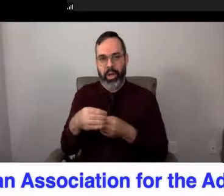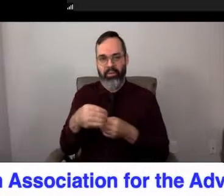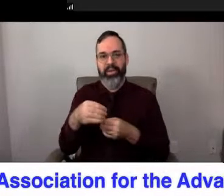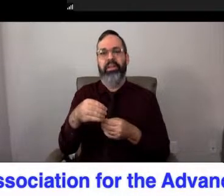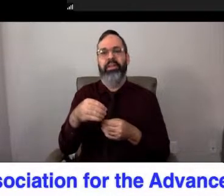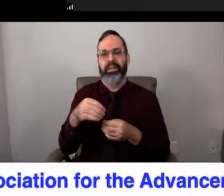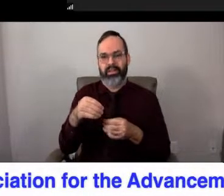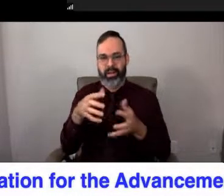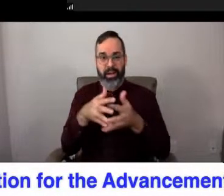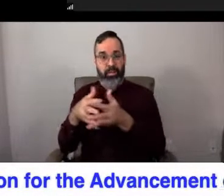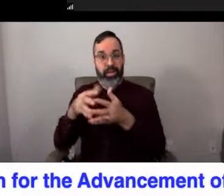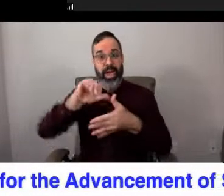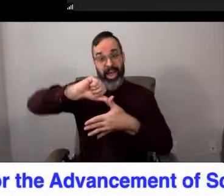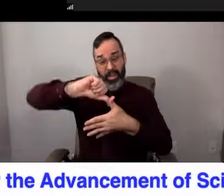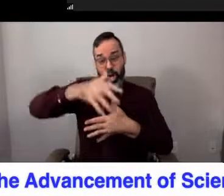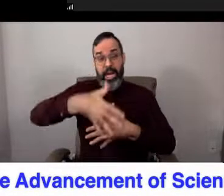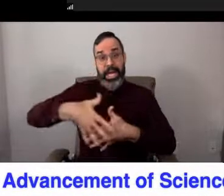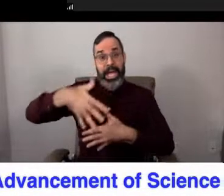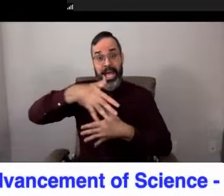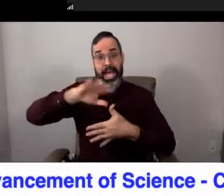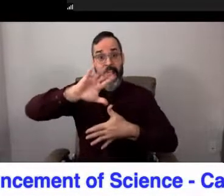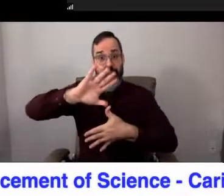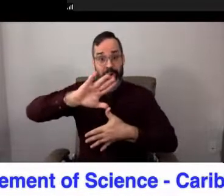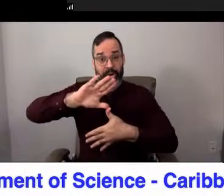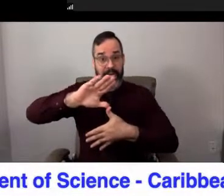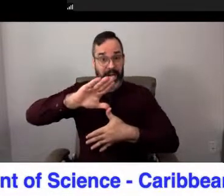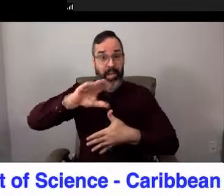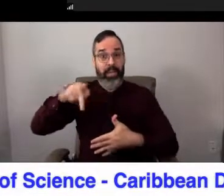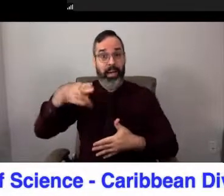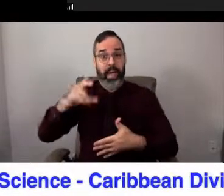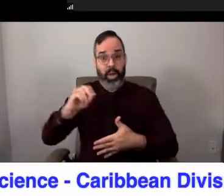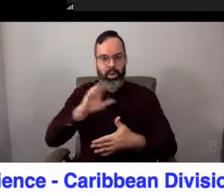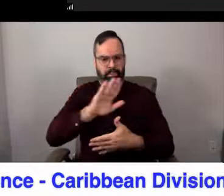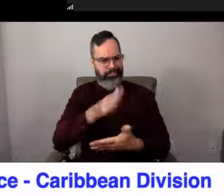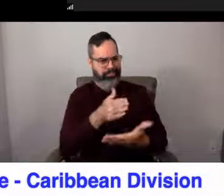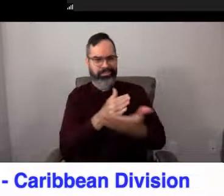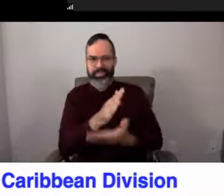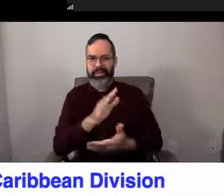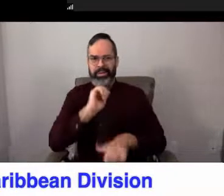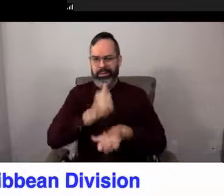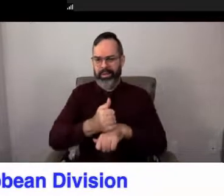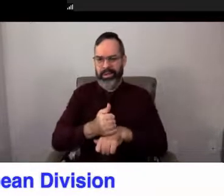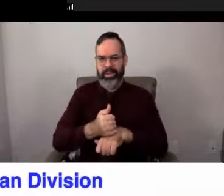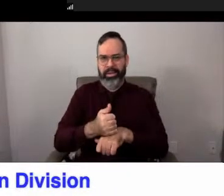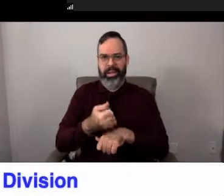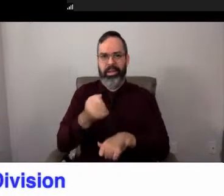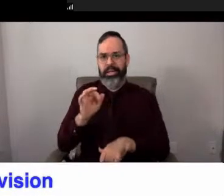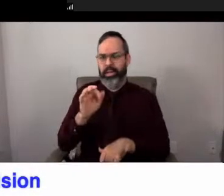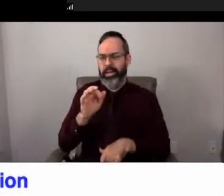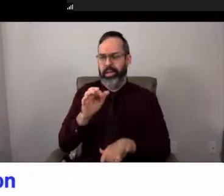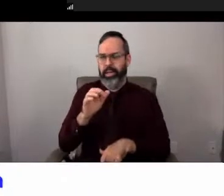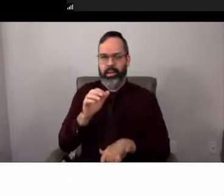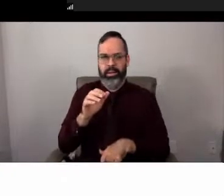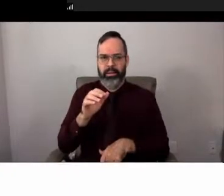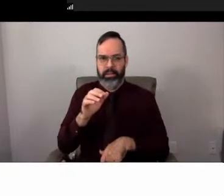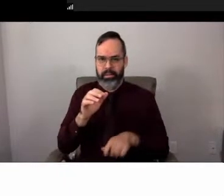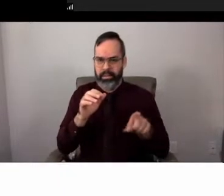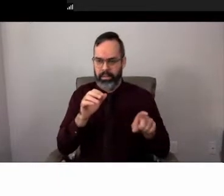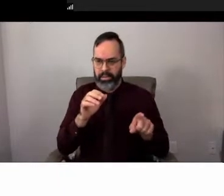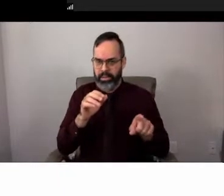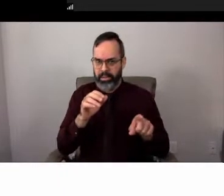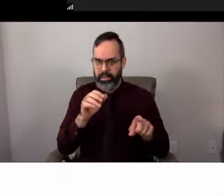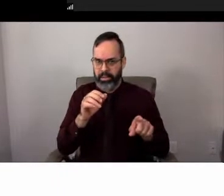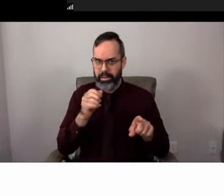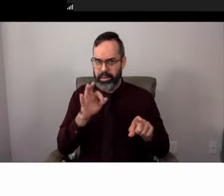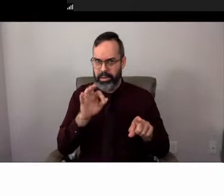WHO, but PAHO in its own right was actually established in 1902, well before WHO was